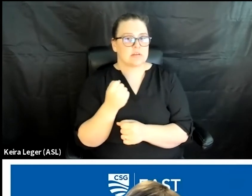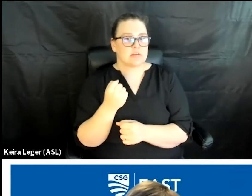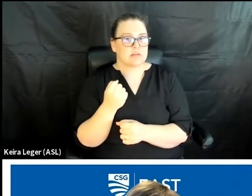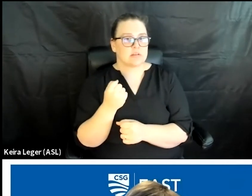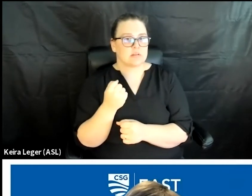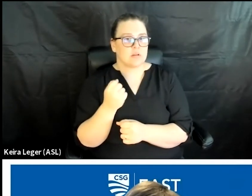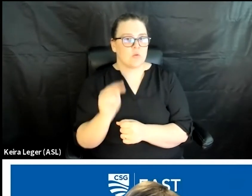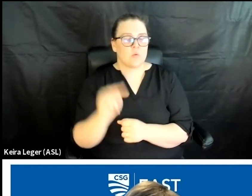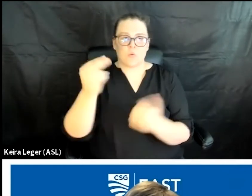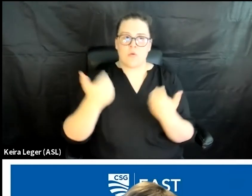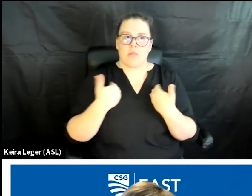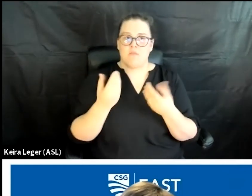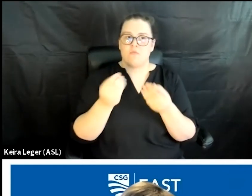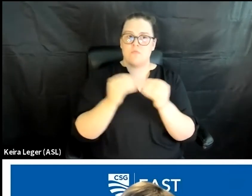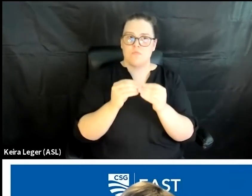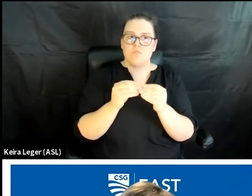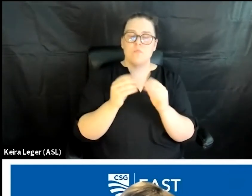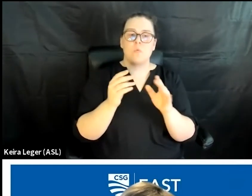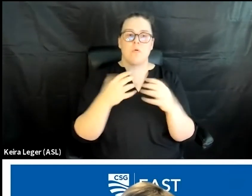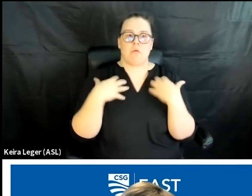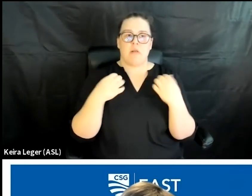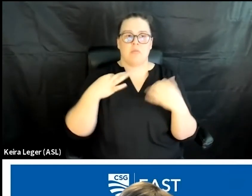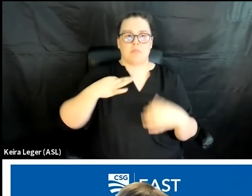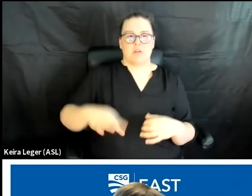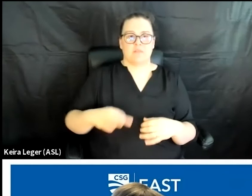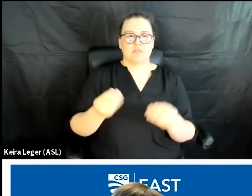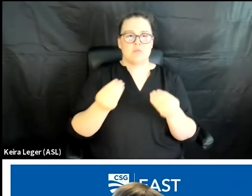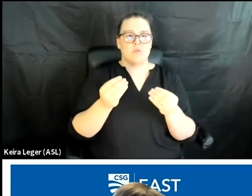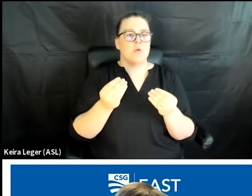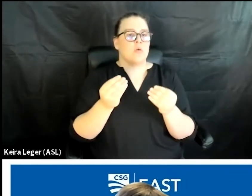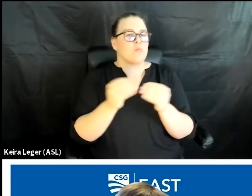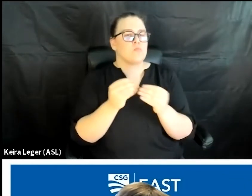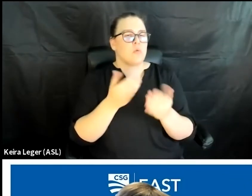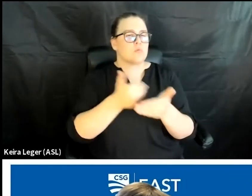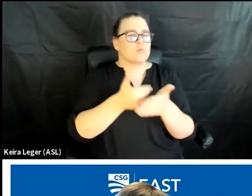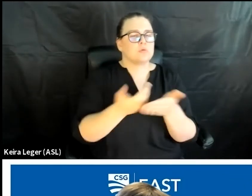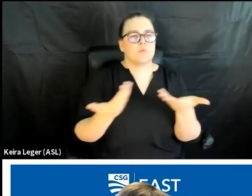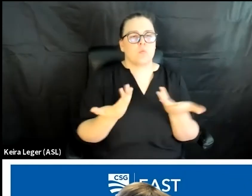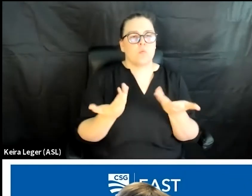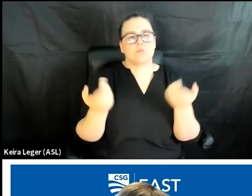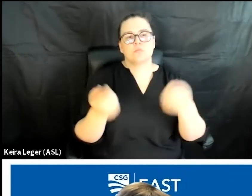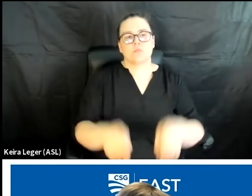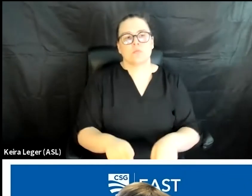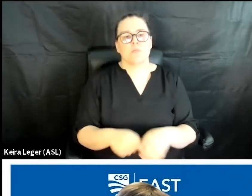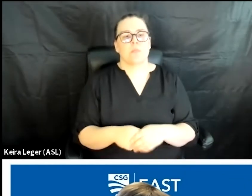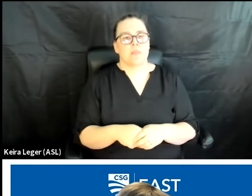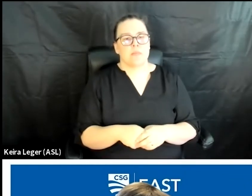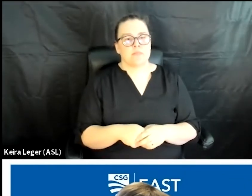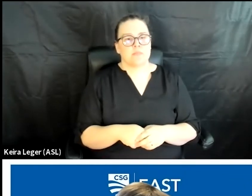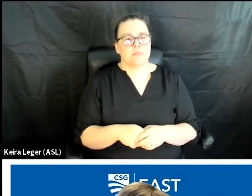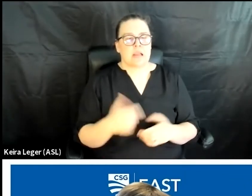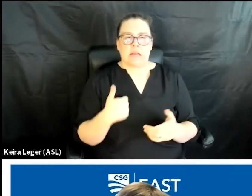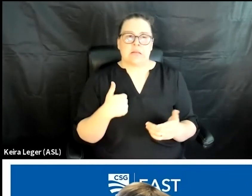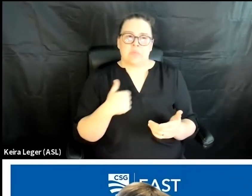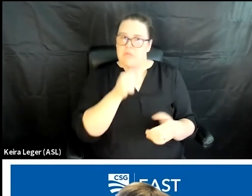benefits. They have a much closer pulse on what's going on. But I'm absolutely positive there's different sorts of people work